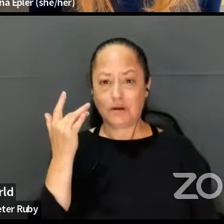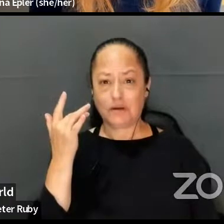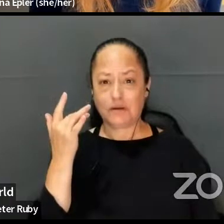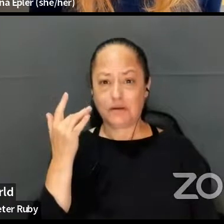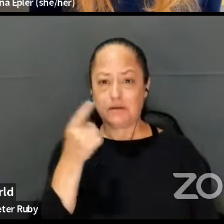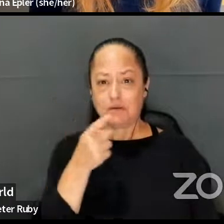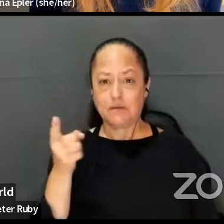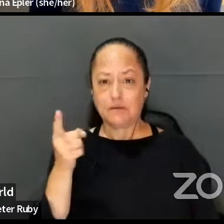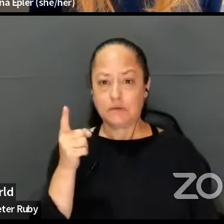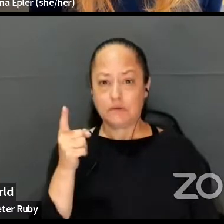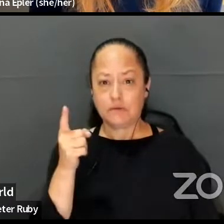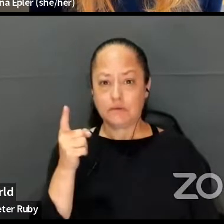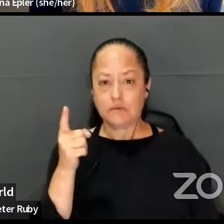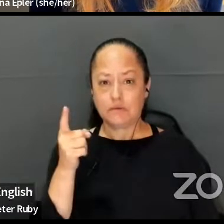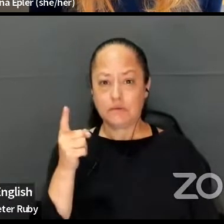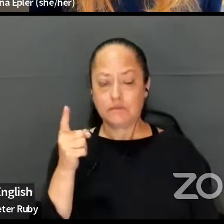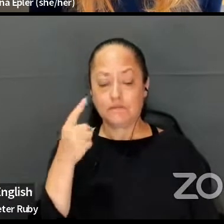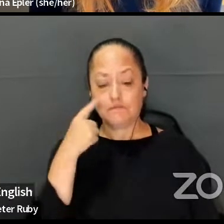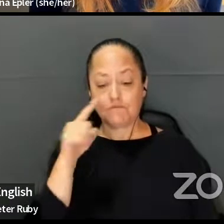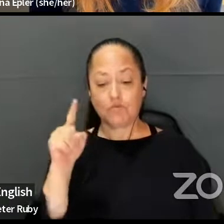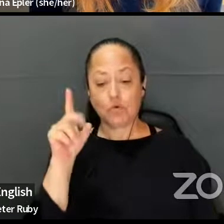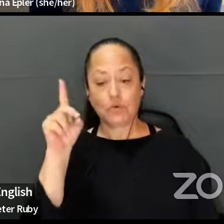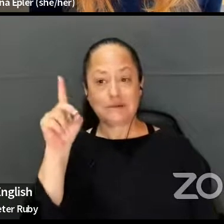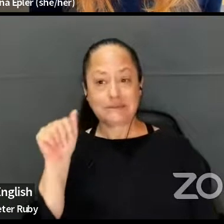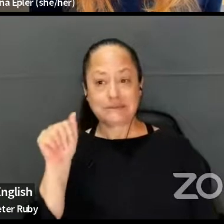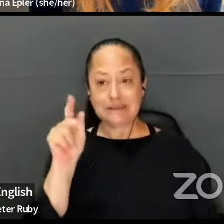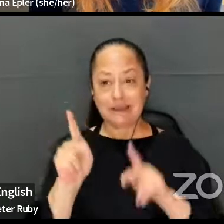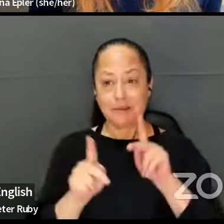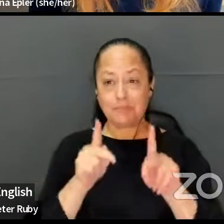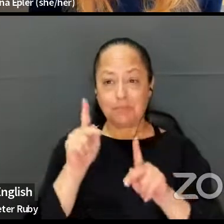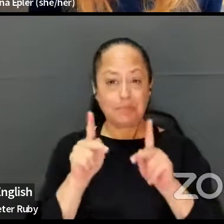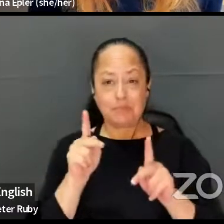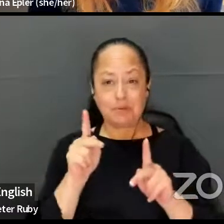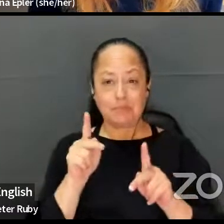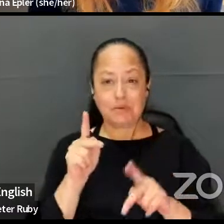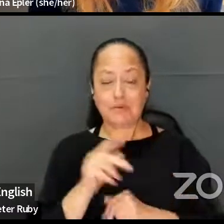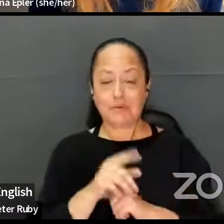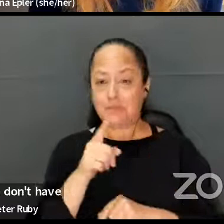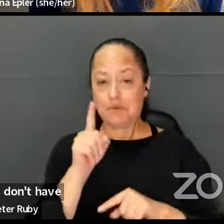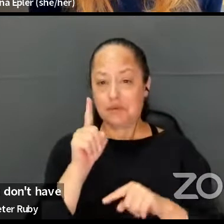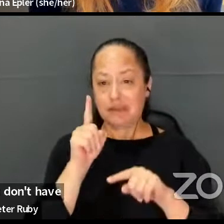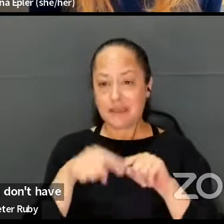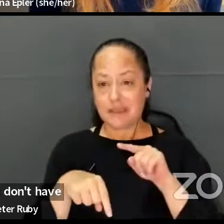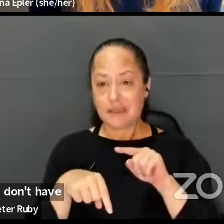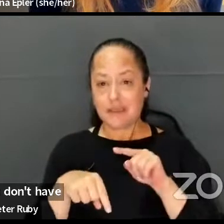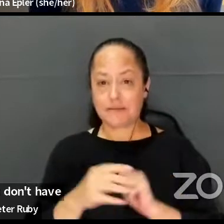if you don't, and for disabled people, if you can't